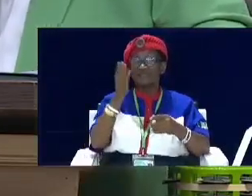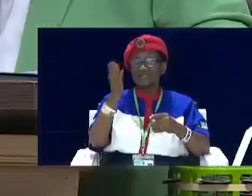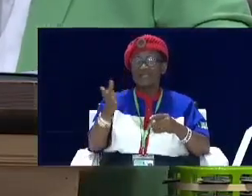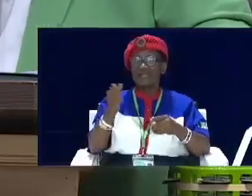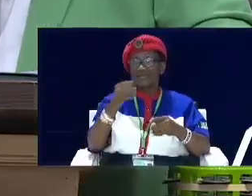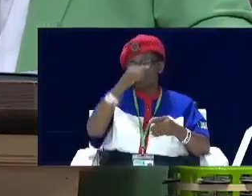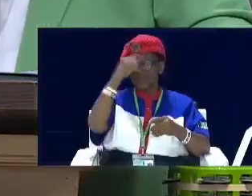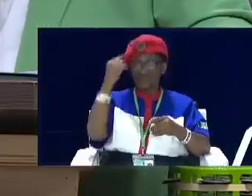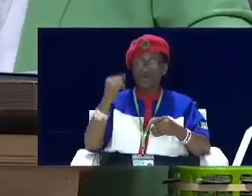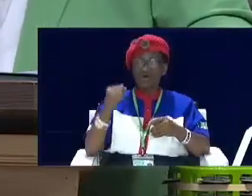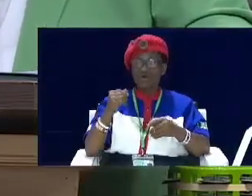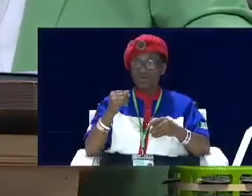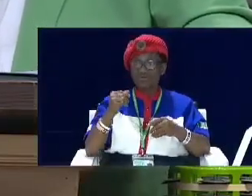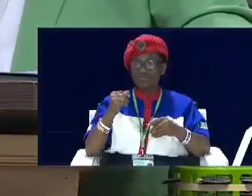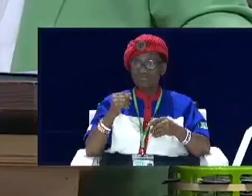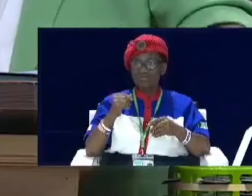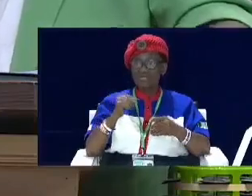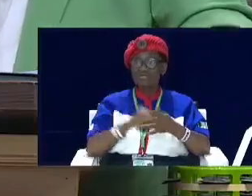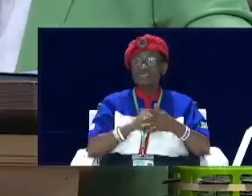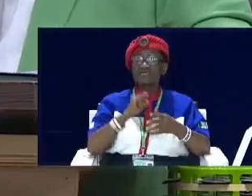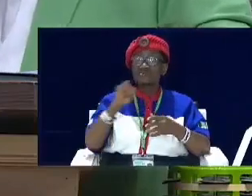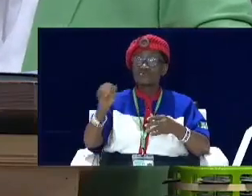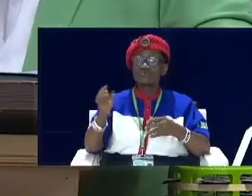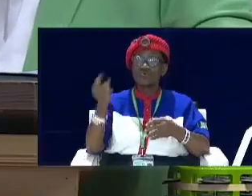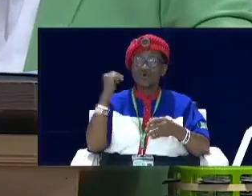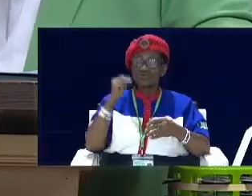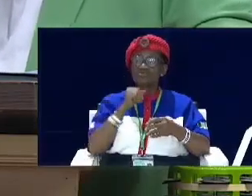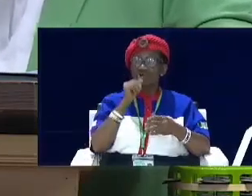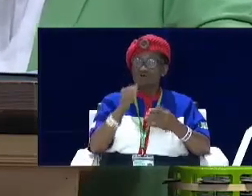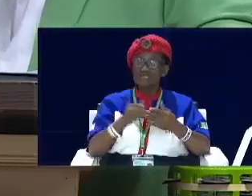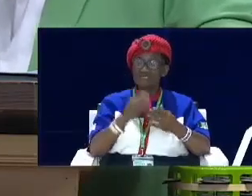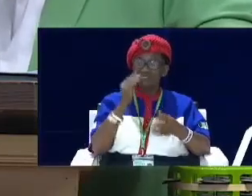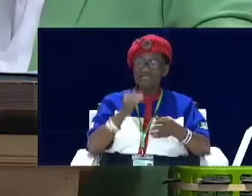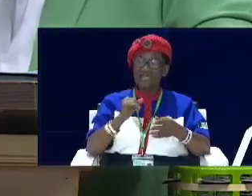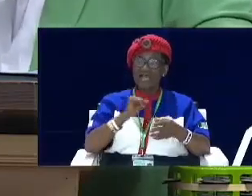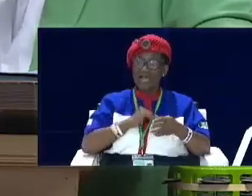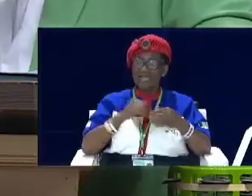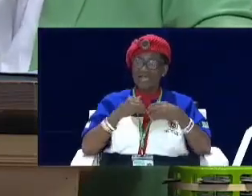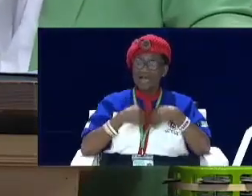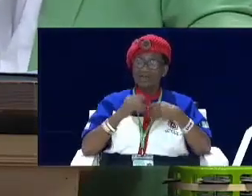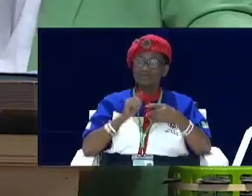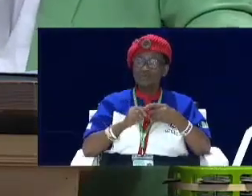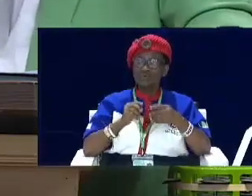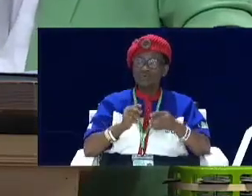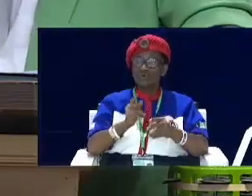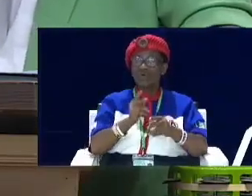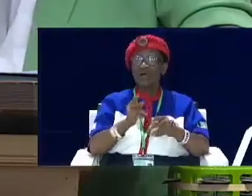easy for me. So I had to hire an helicopter to go.